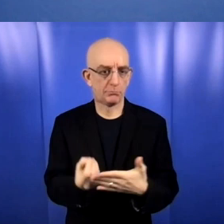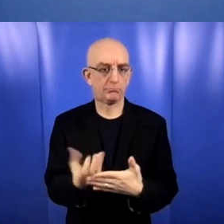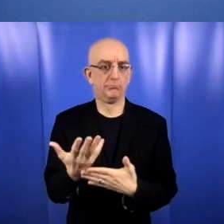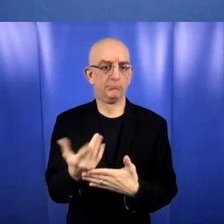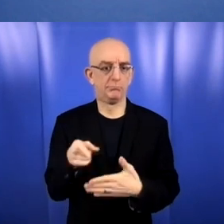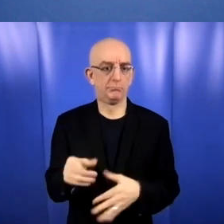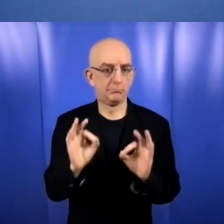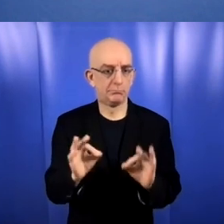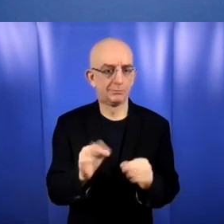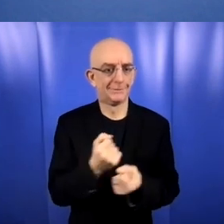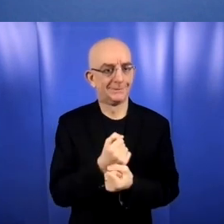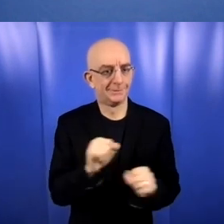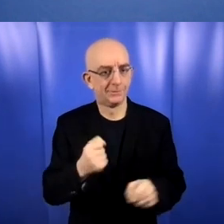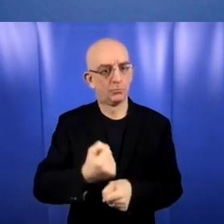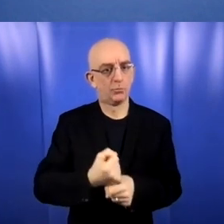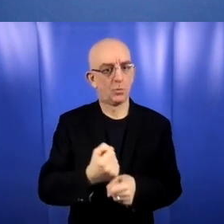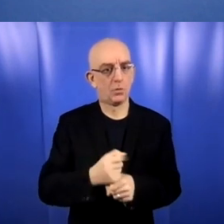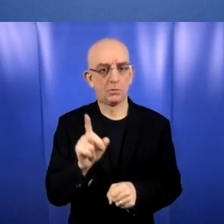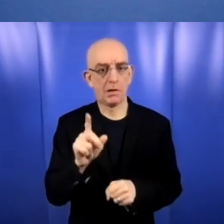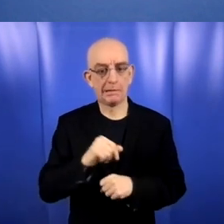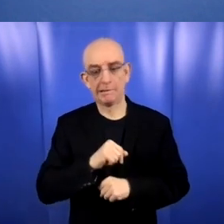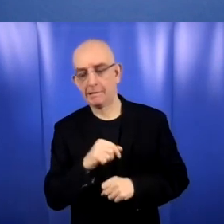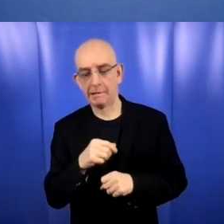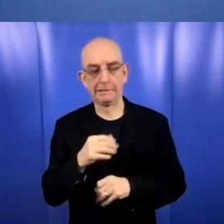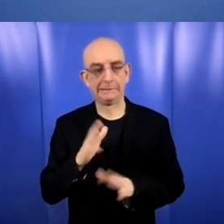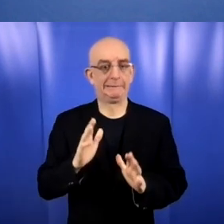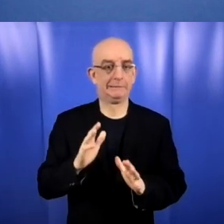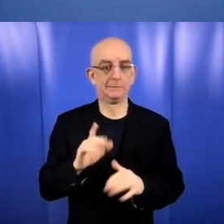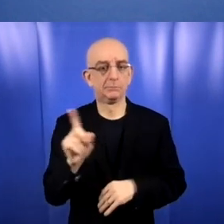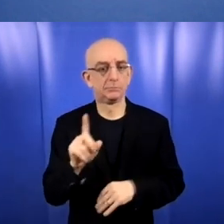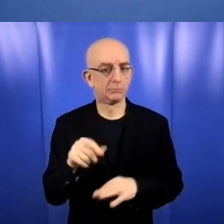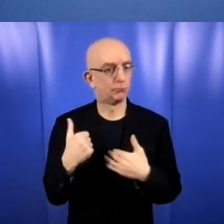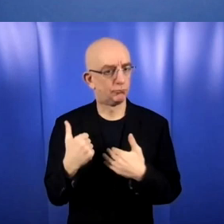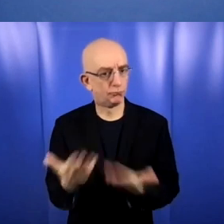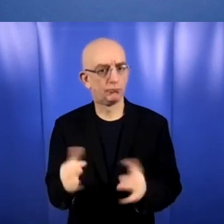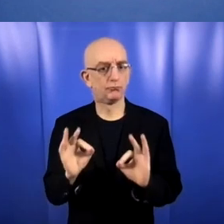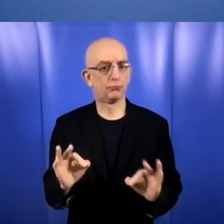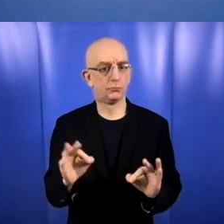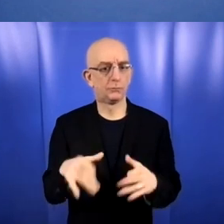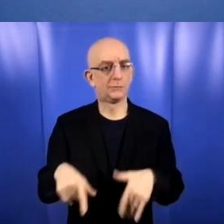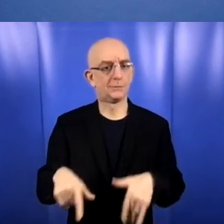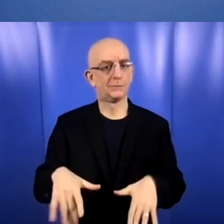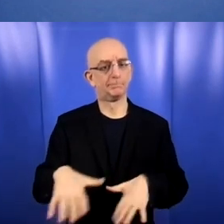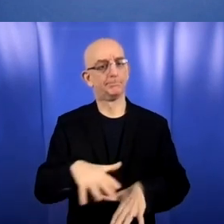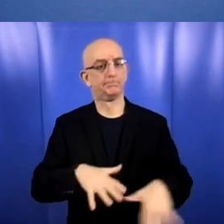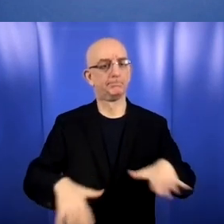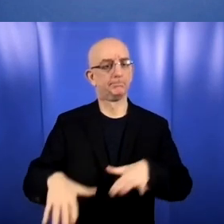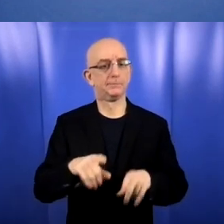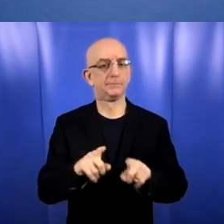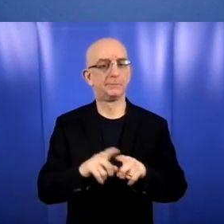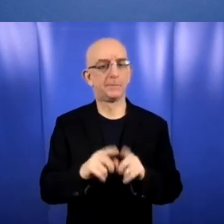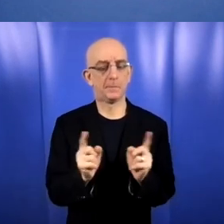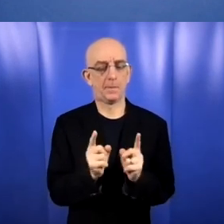analysis of what had worked and had not worked on the Jordan Jobs Compact, through to discussions of the